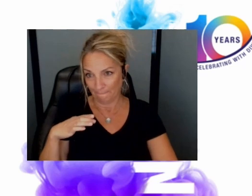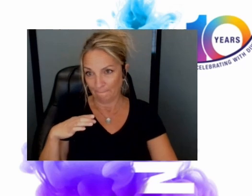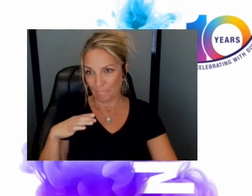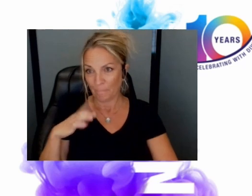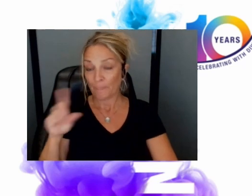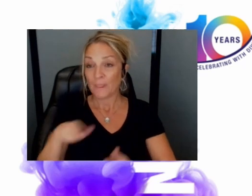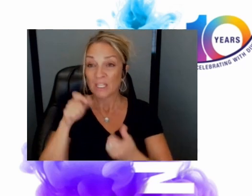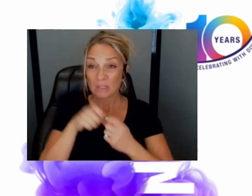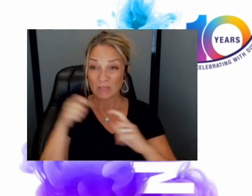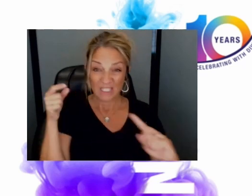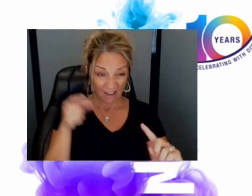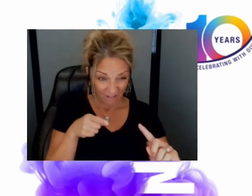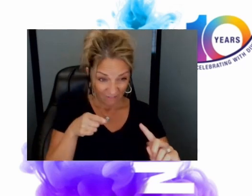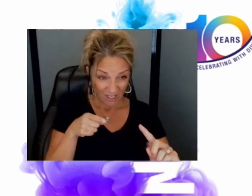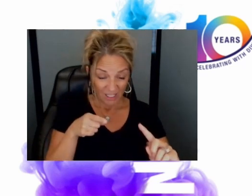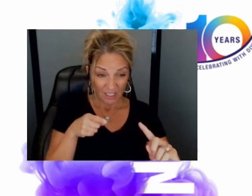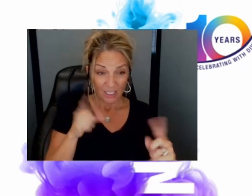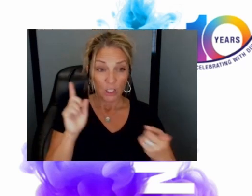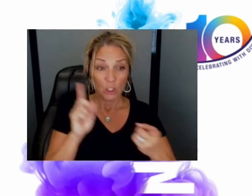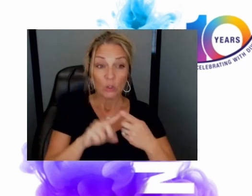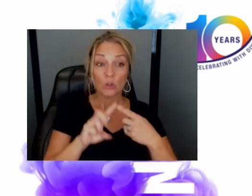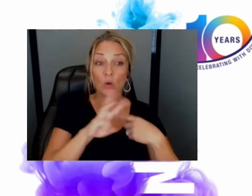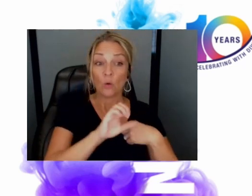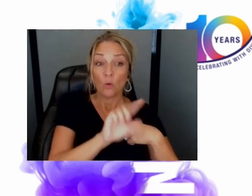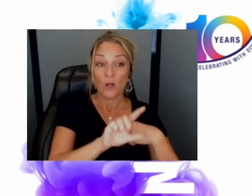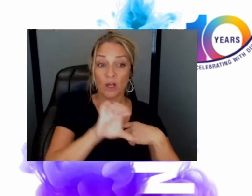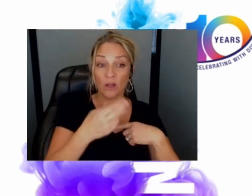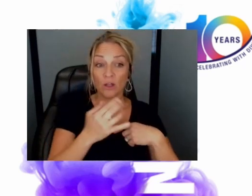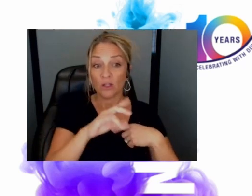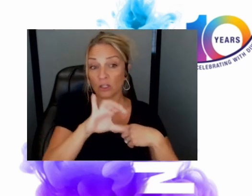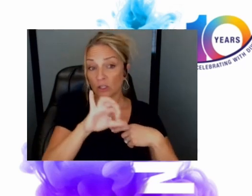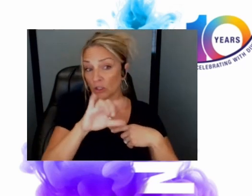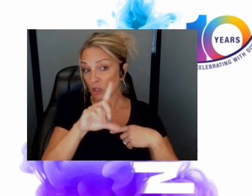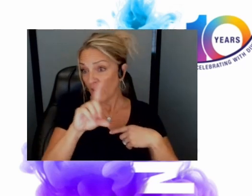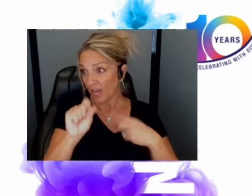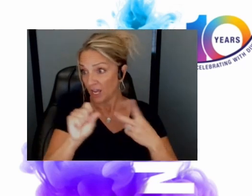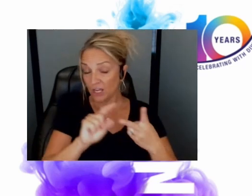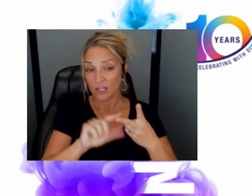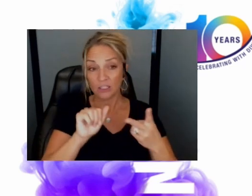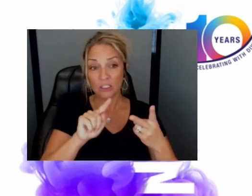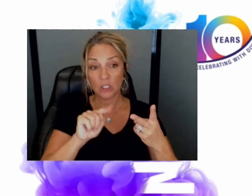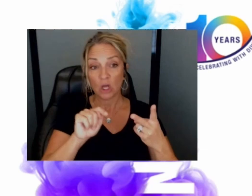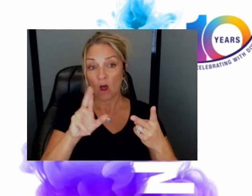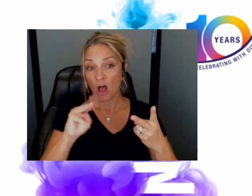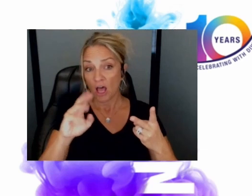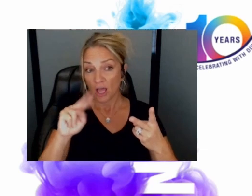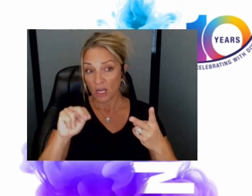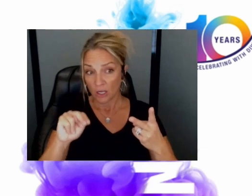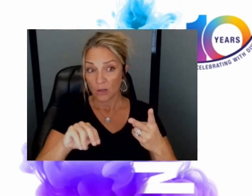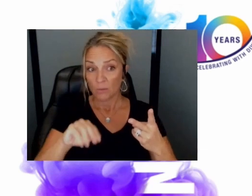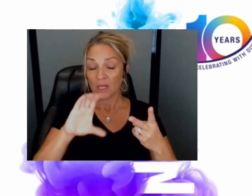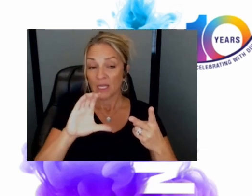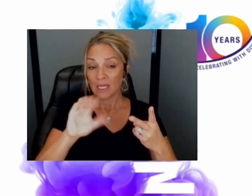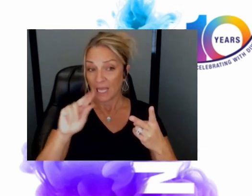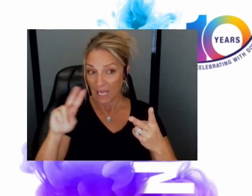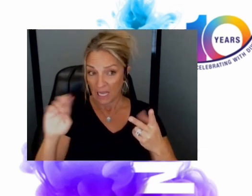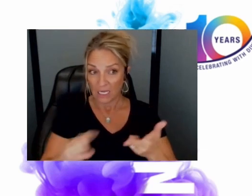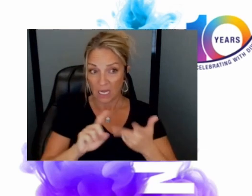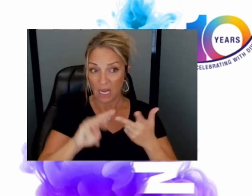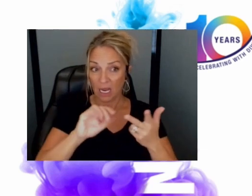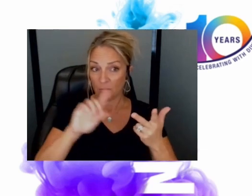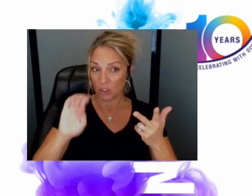specifically to Will Childs, Autumn Kane, Michelle Koo, and then